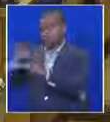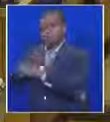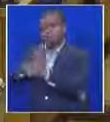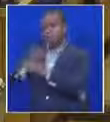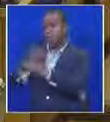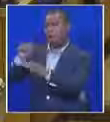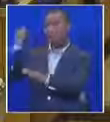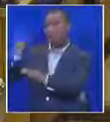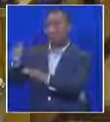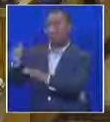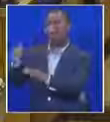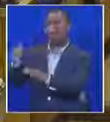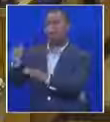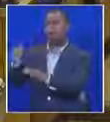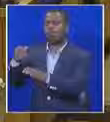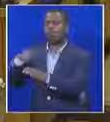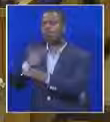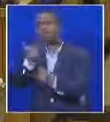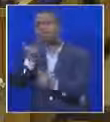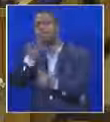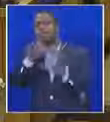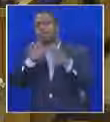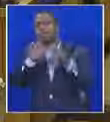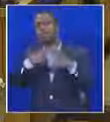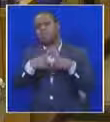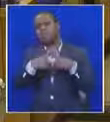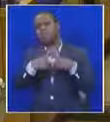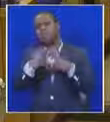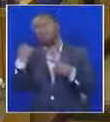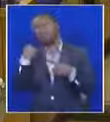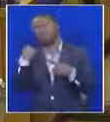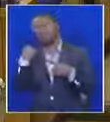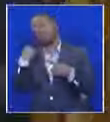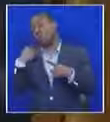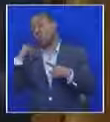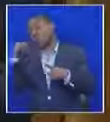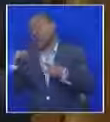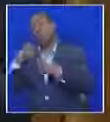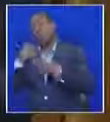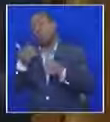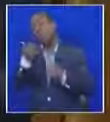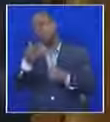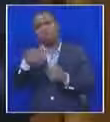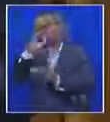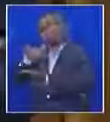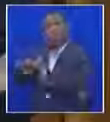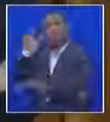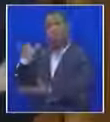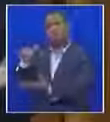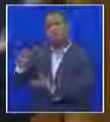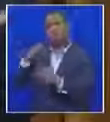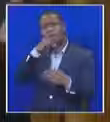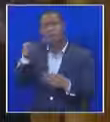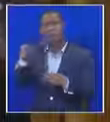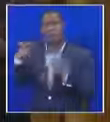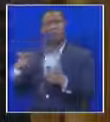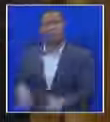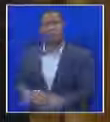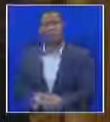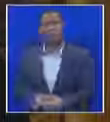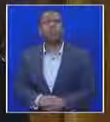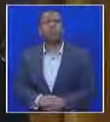the current board was submitted to Cabinet recently, and the Cabinet has approved it. And I was not